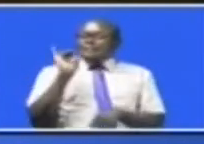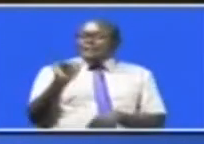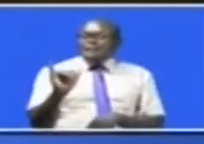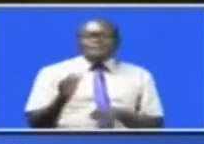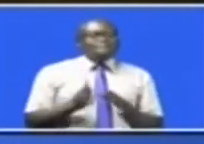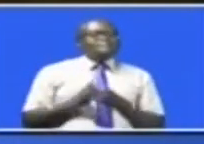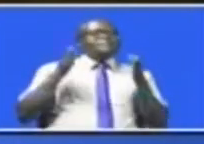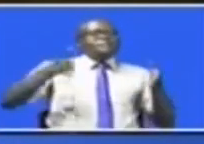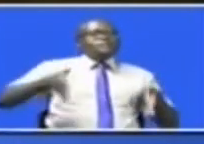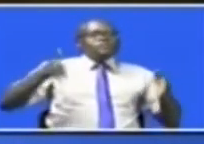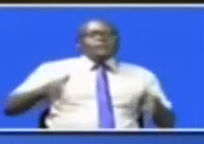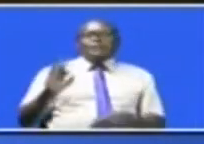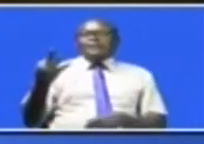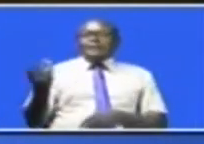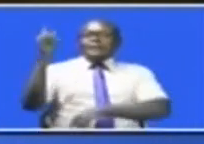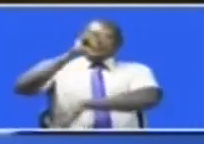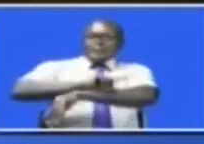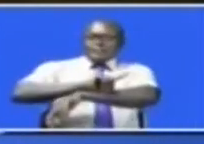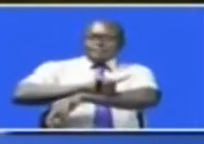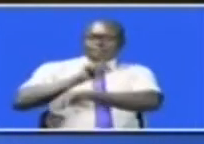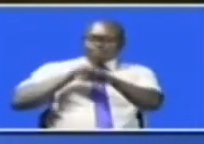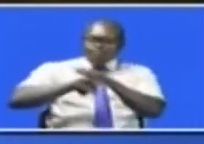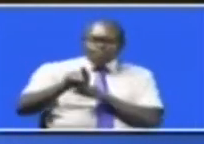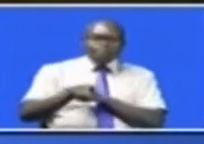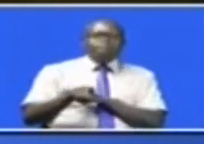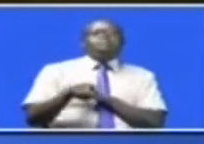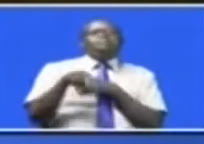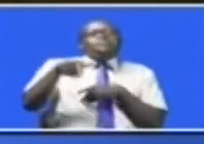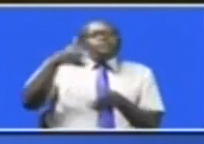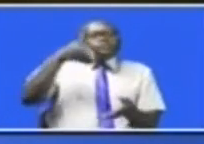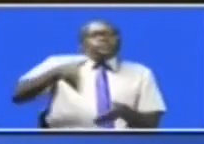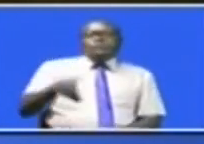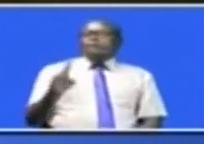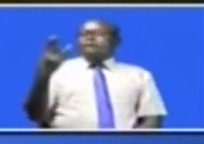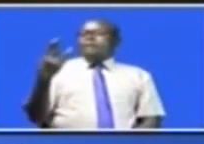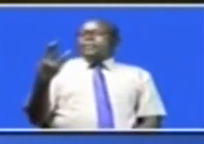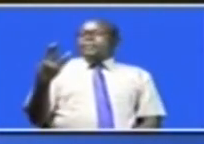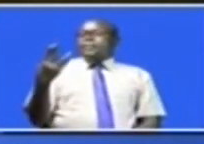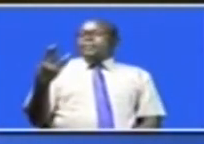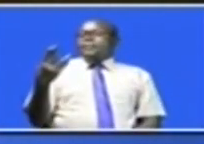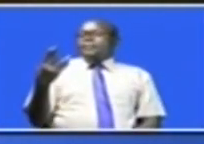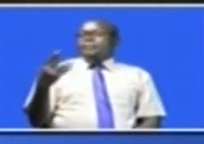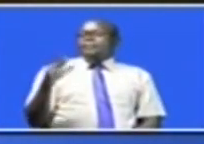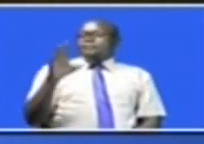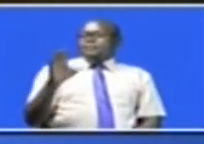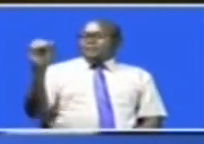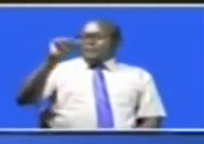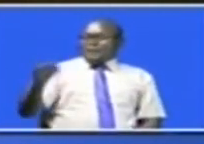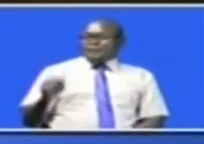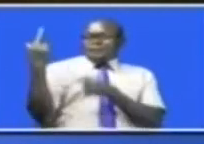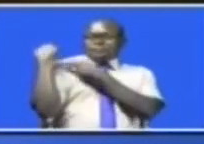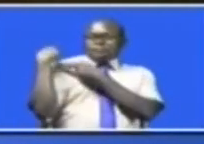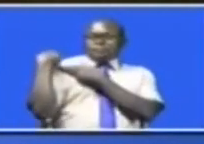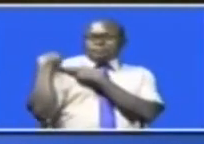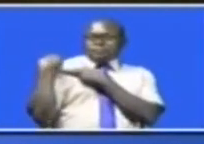unfortunately, today is the third time they are here, and this is the fourth time that the CS in charge of Treasury